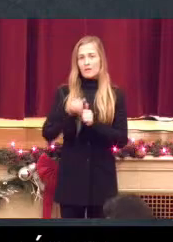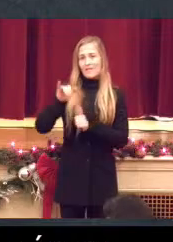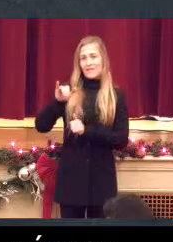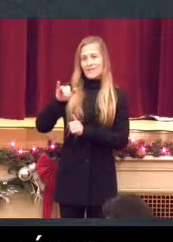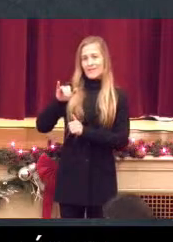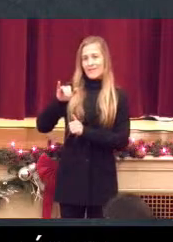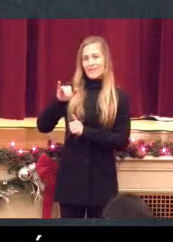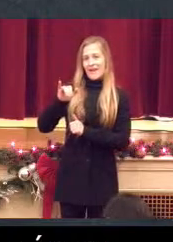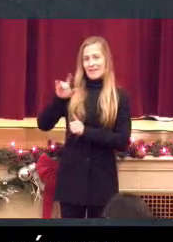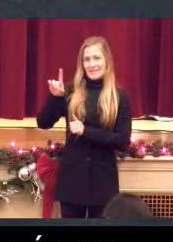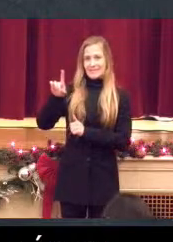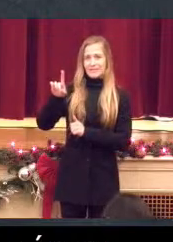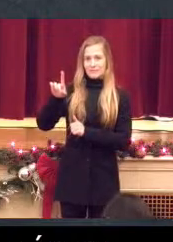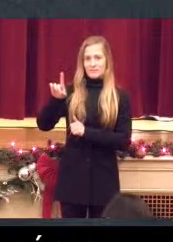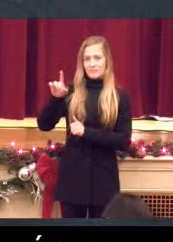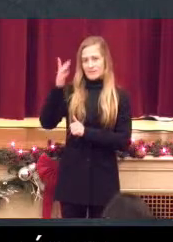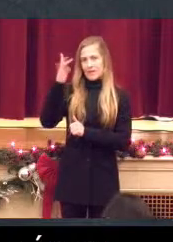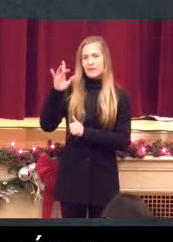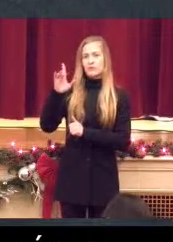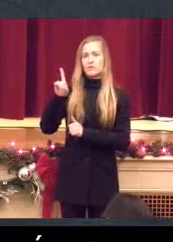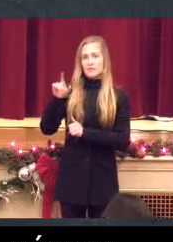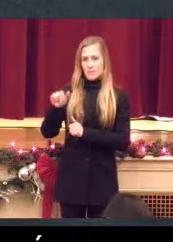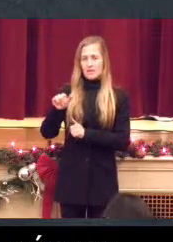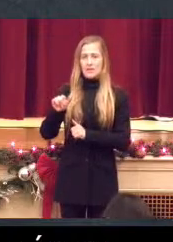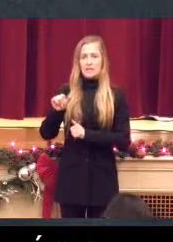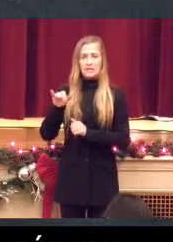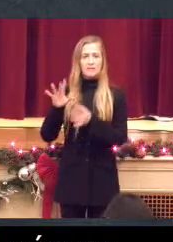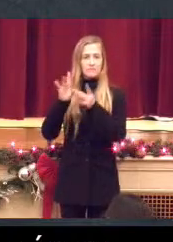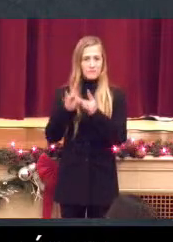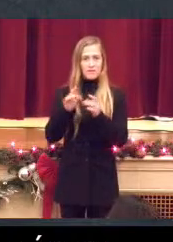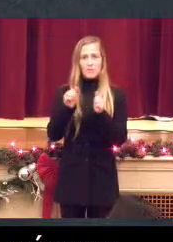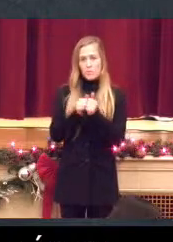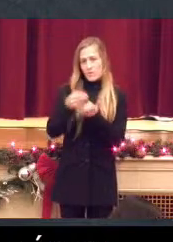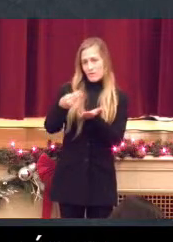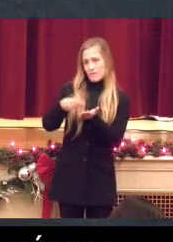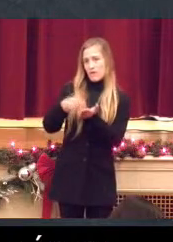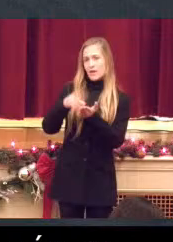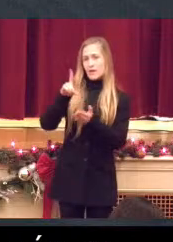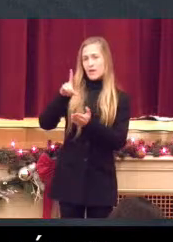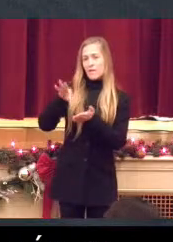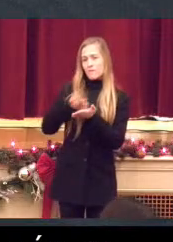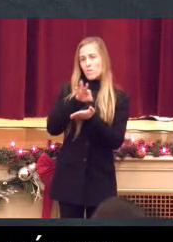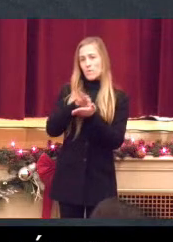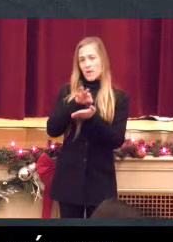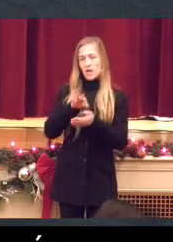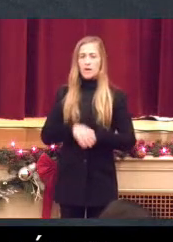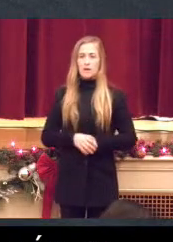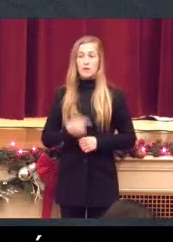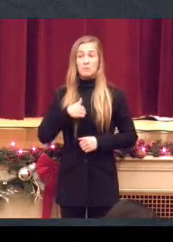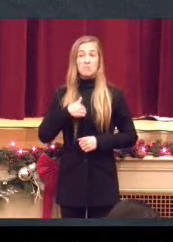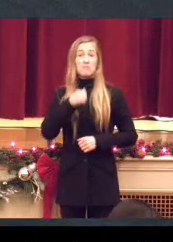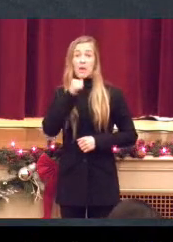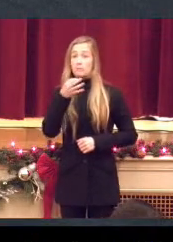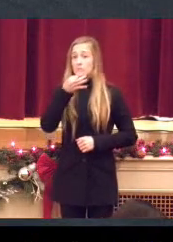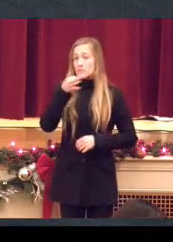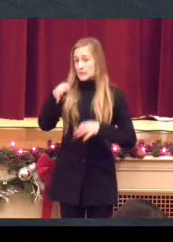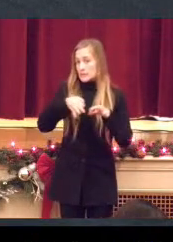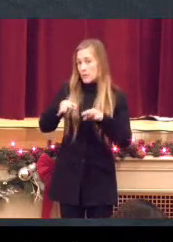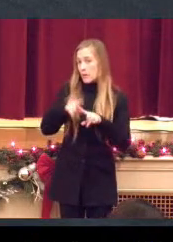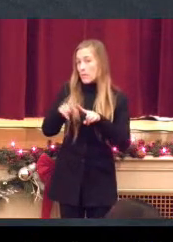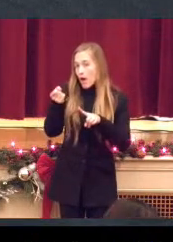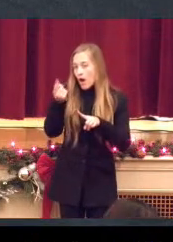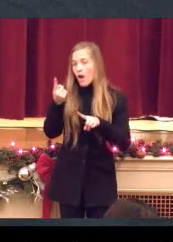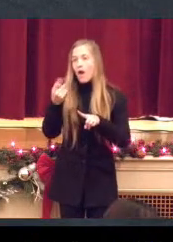intellectual disabilities that goes along with the funding formula. I'm not the expert to explain it, but essentially you get more money